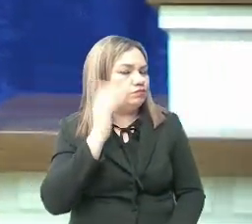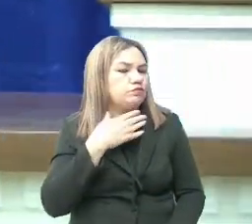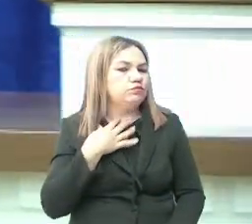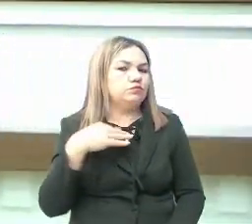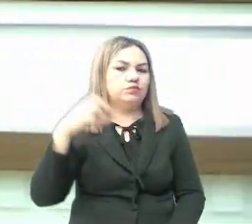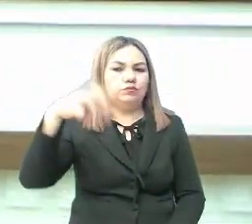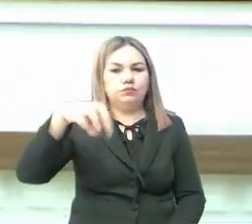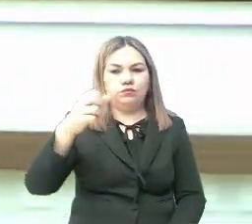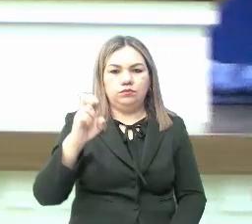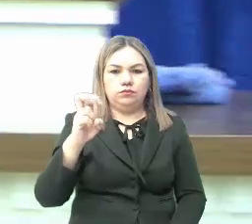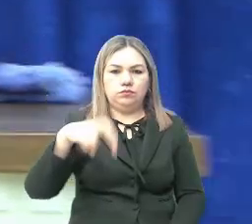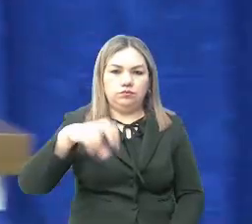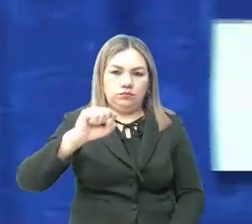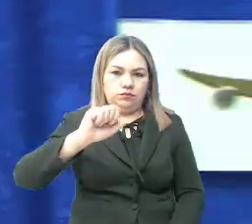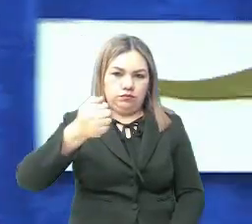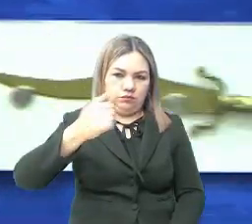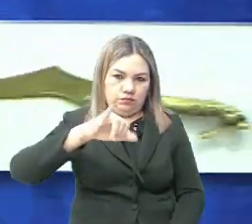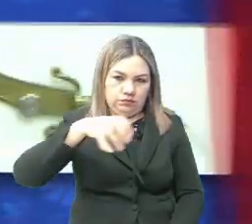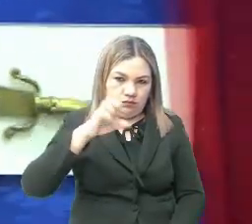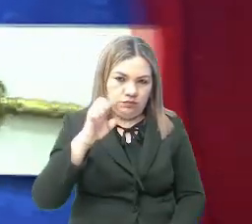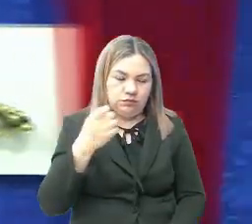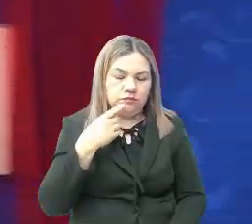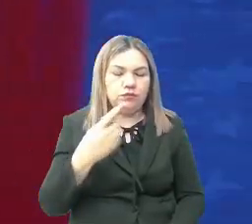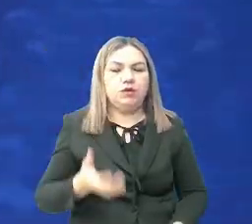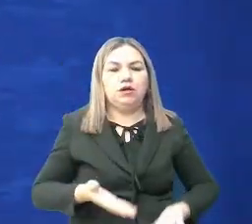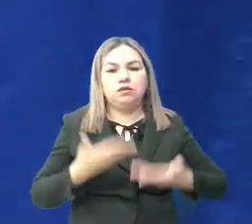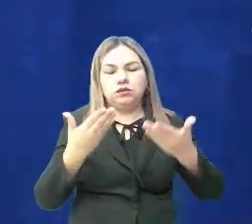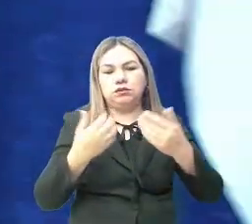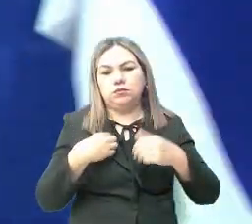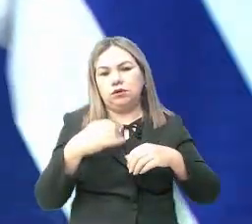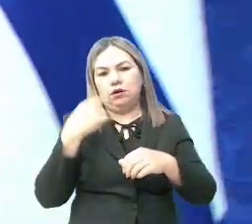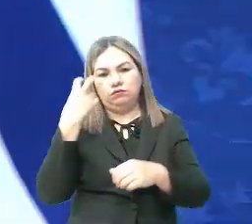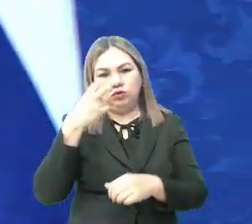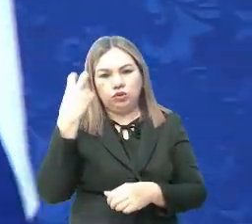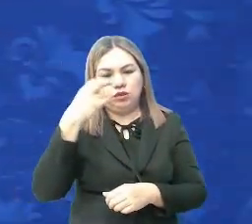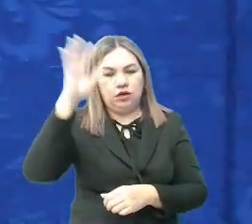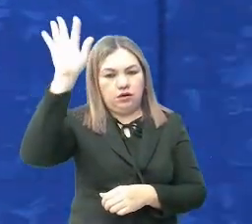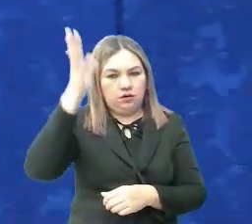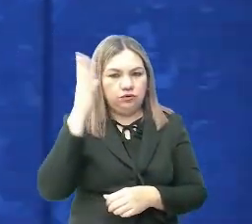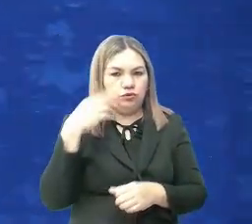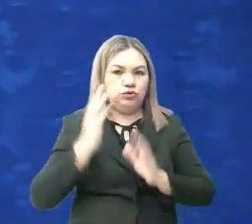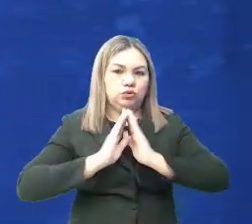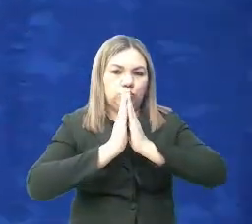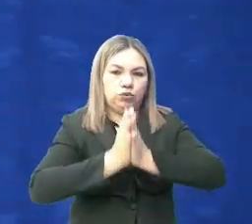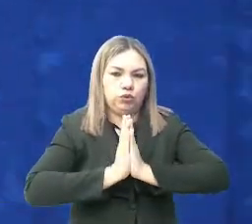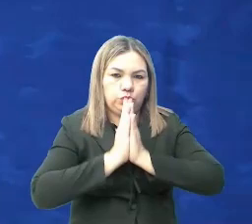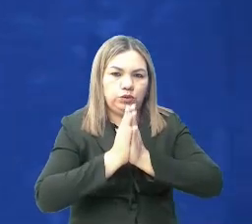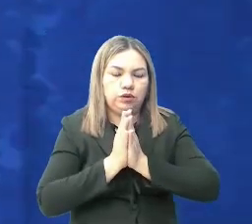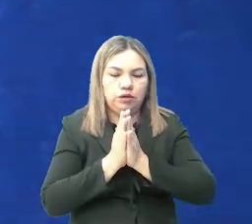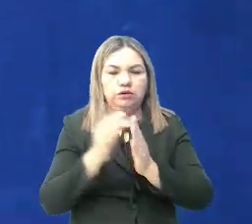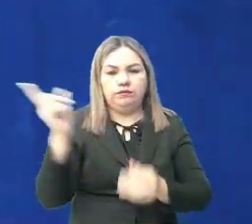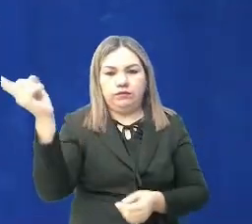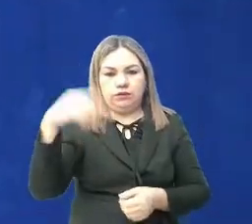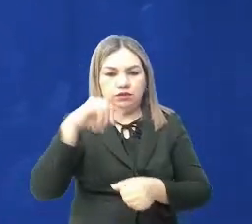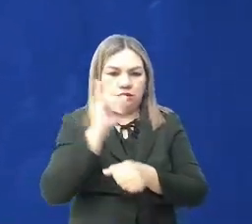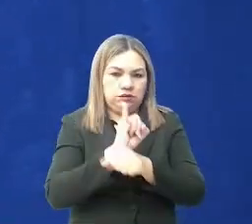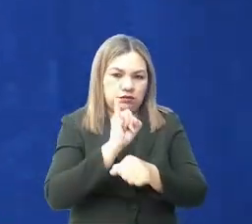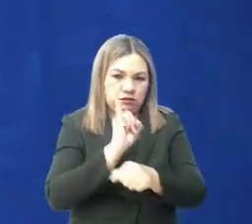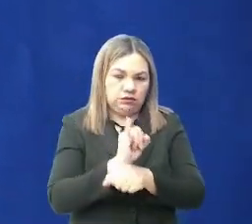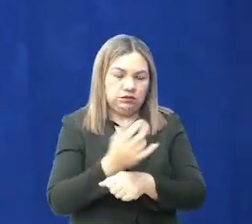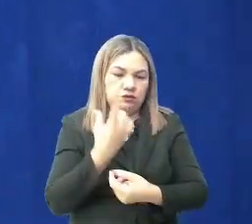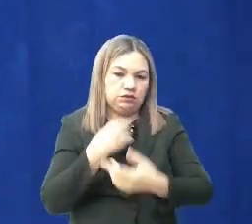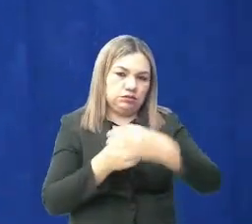these type of messages, it exhorts us. It encourages us to pray, to search for the Lord,